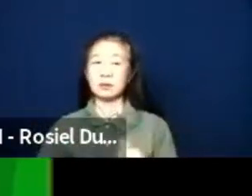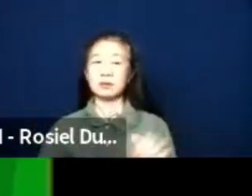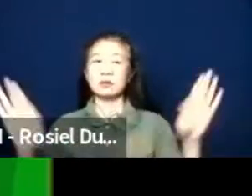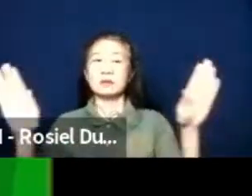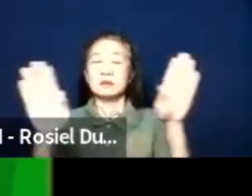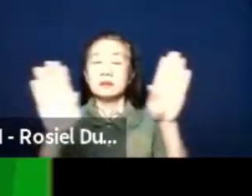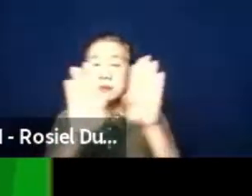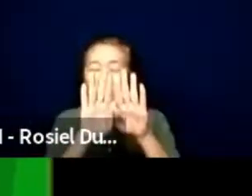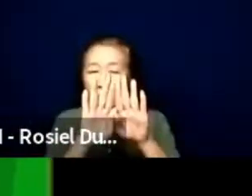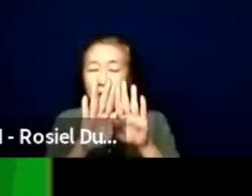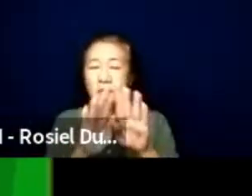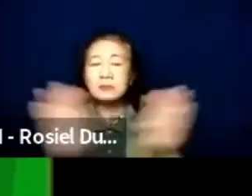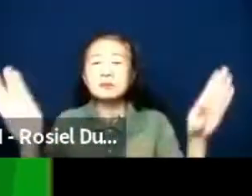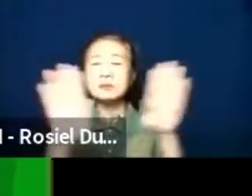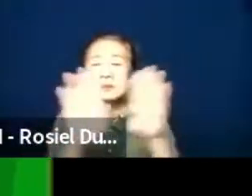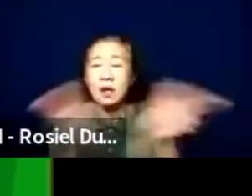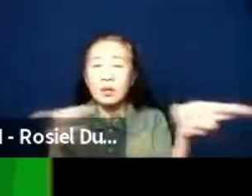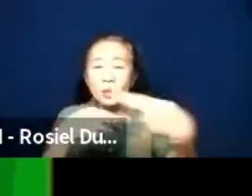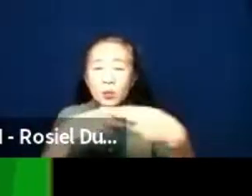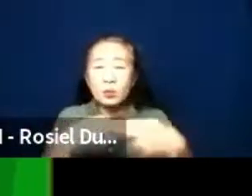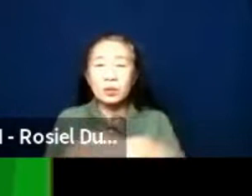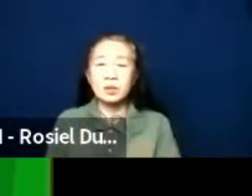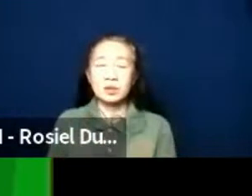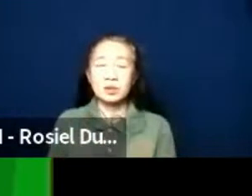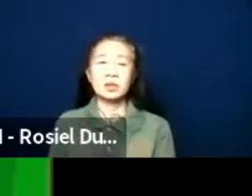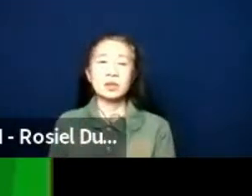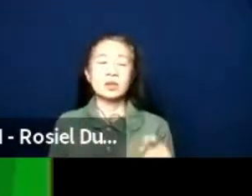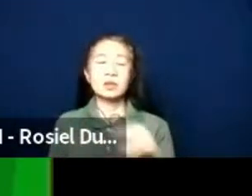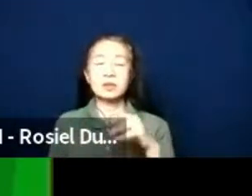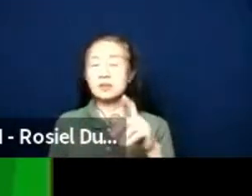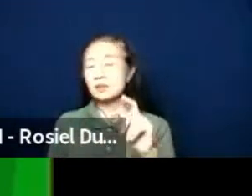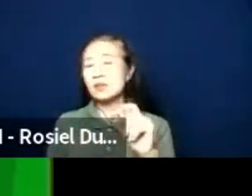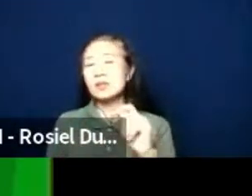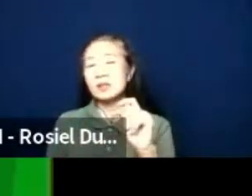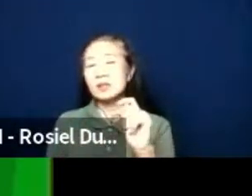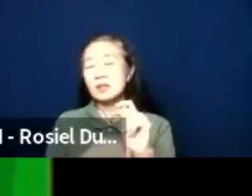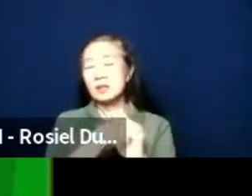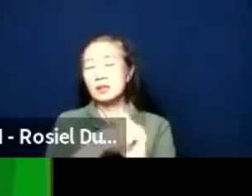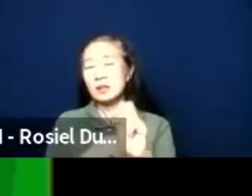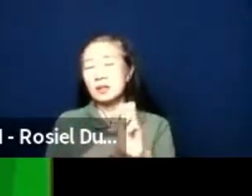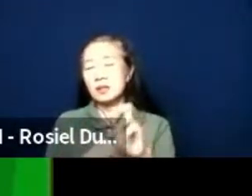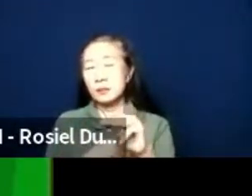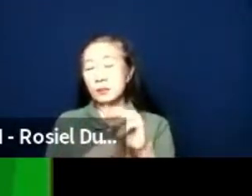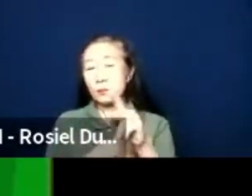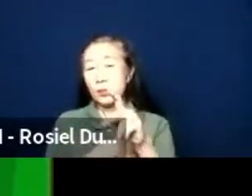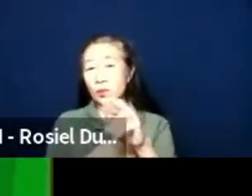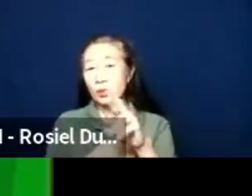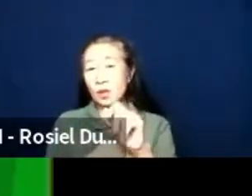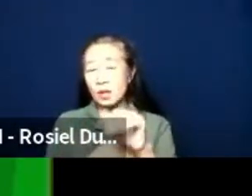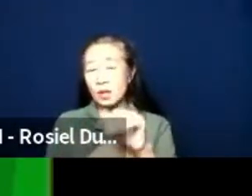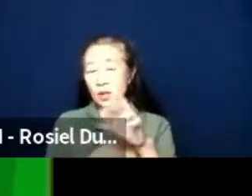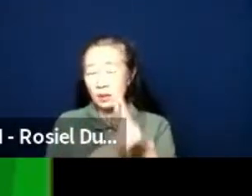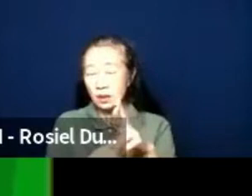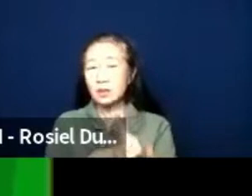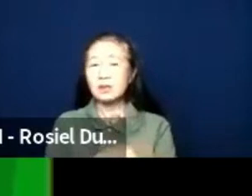room. Sealing a room is considered a temporary protective measure to create a barrier between